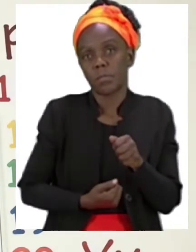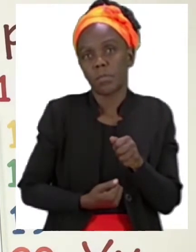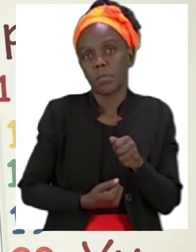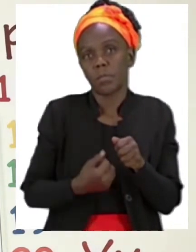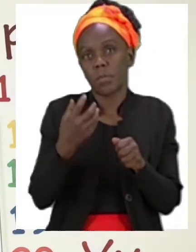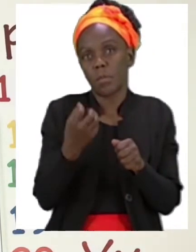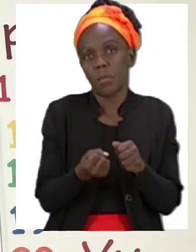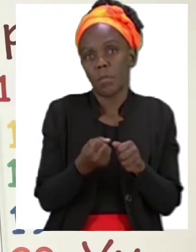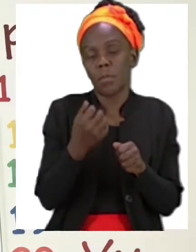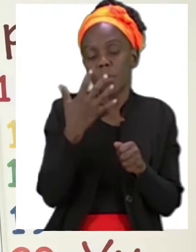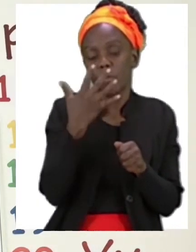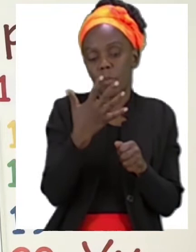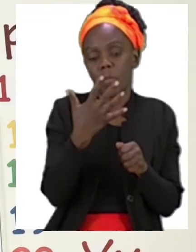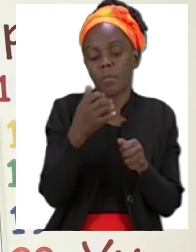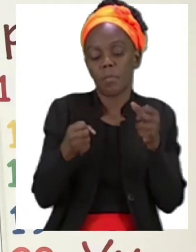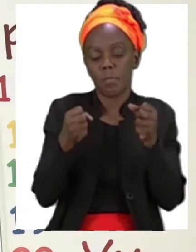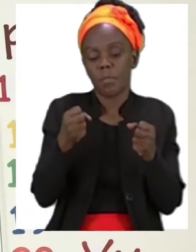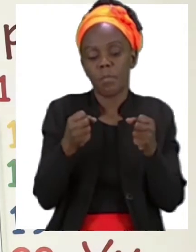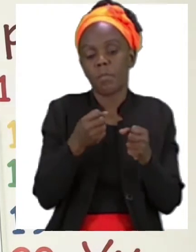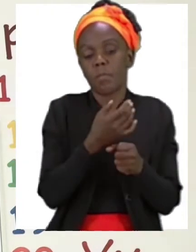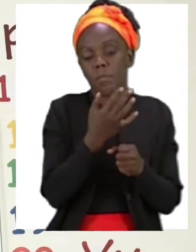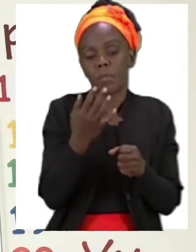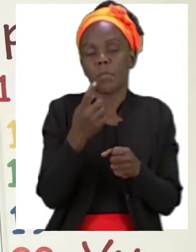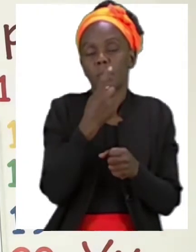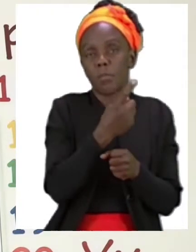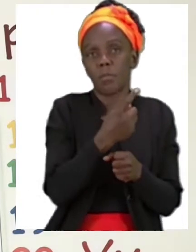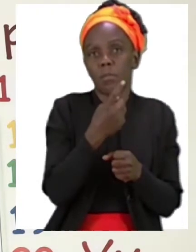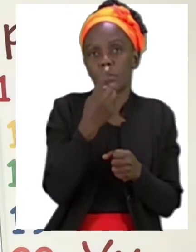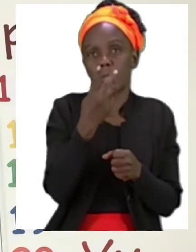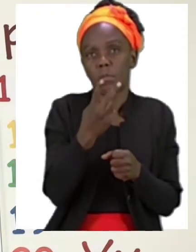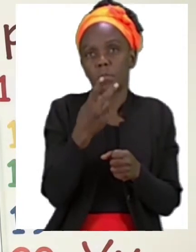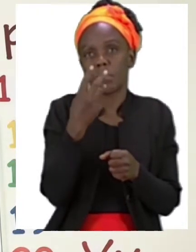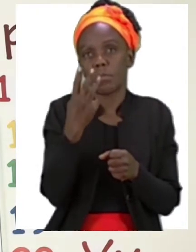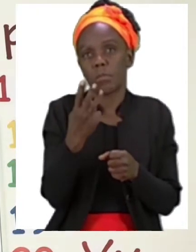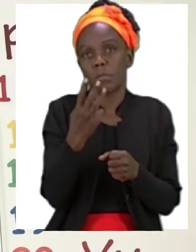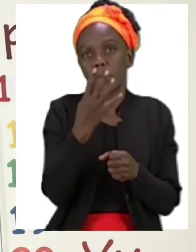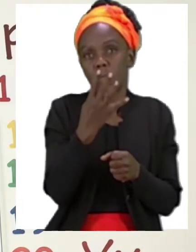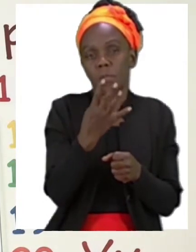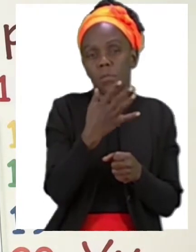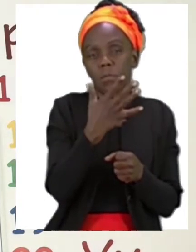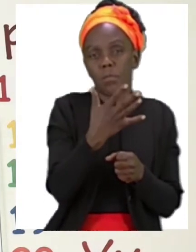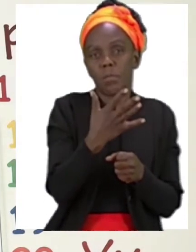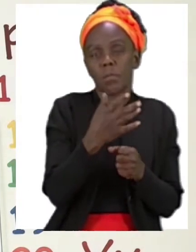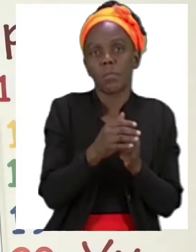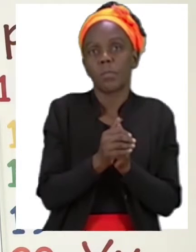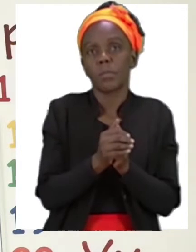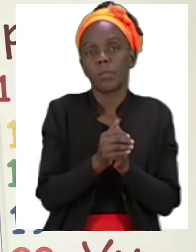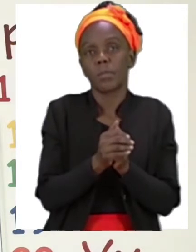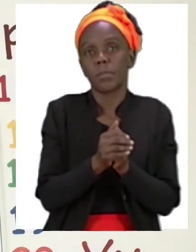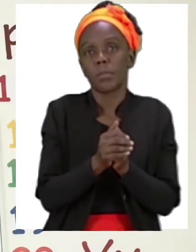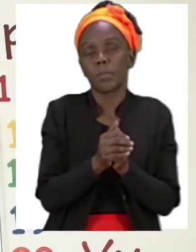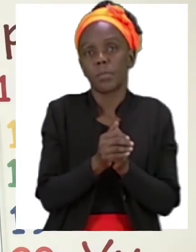them. 1, 2, 3, 4, 5. The reason why we know the